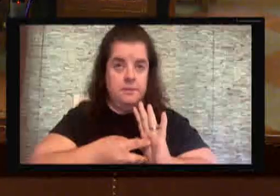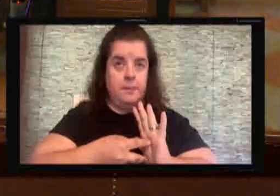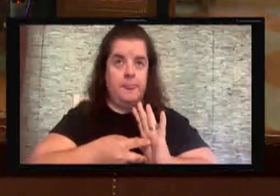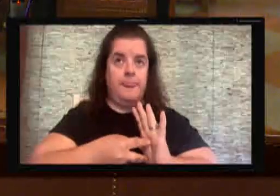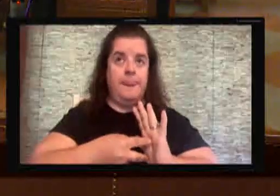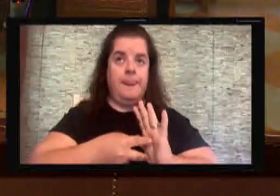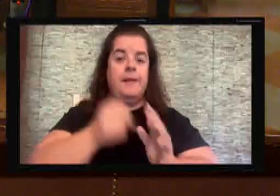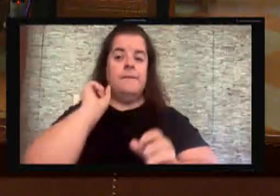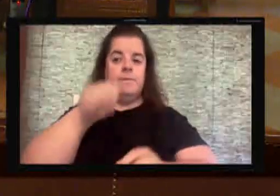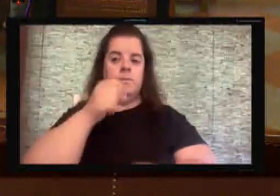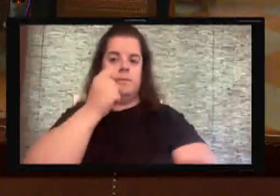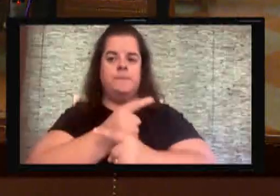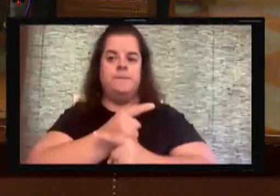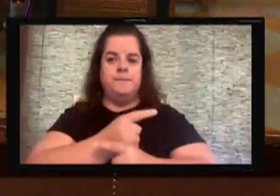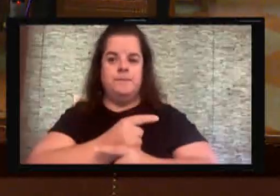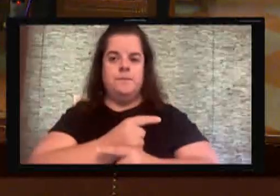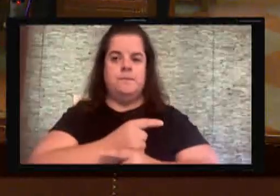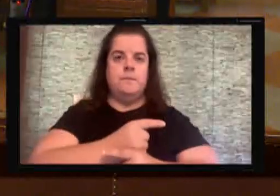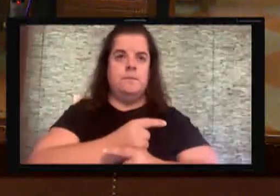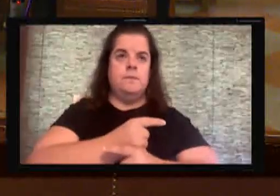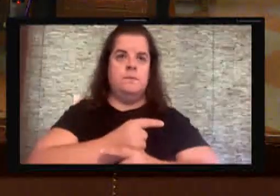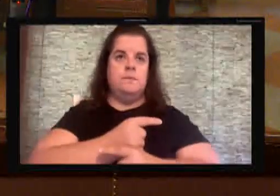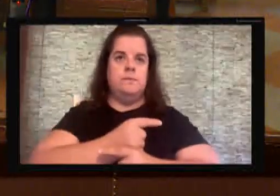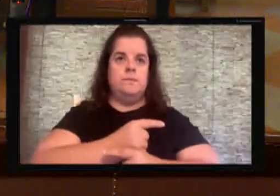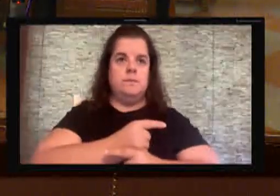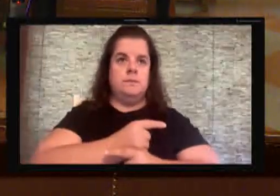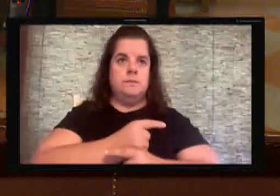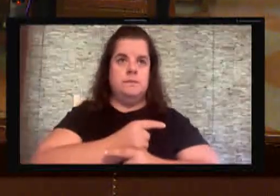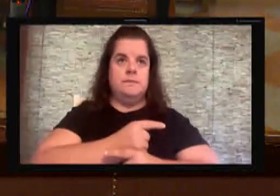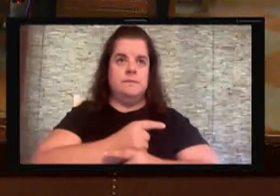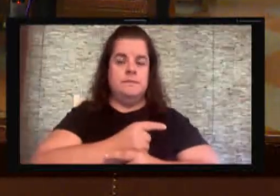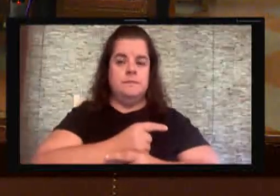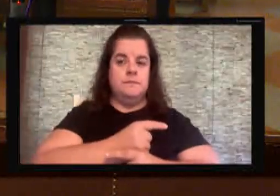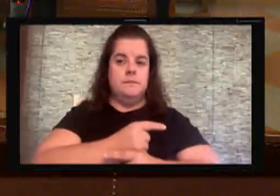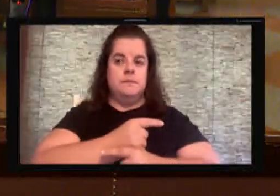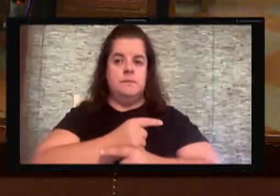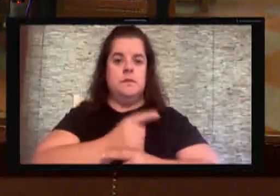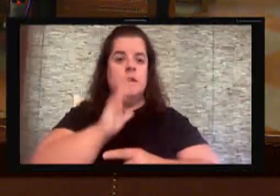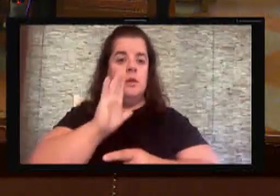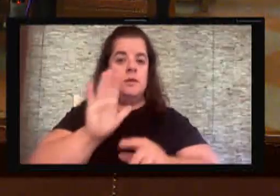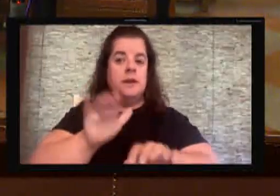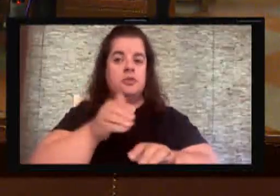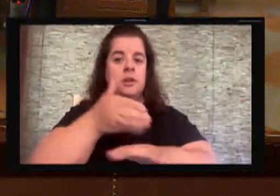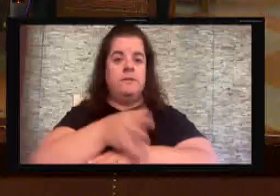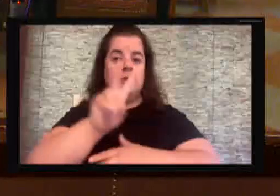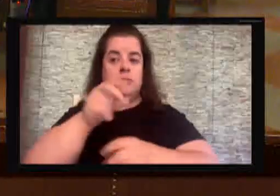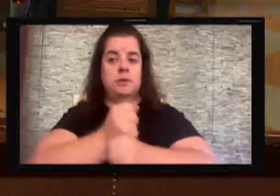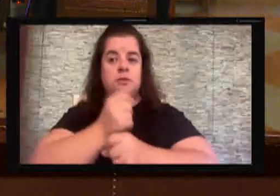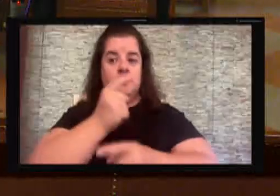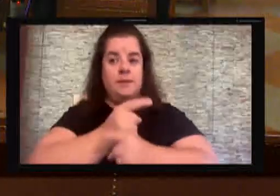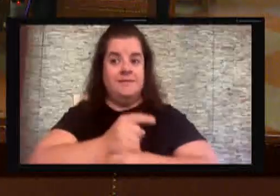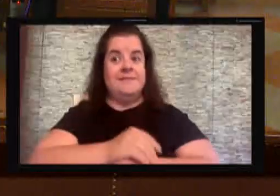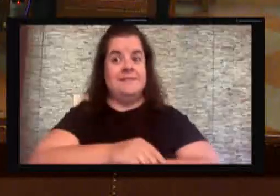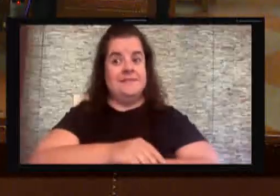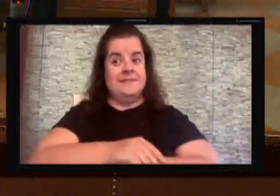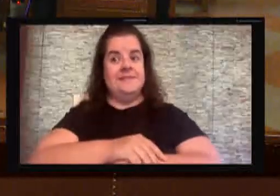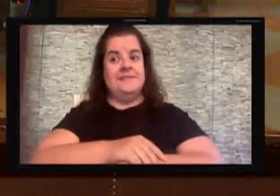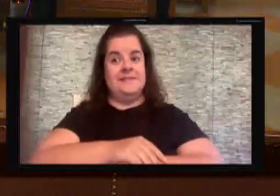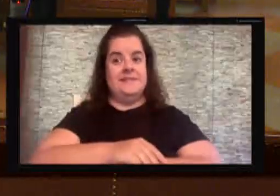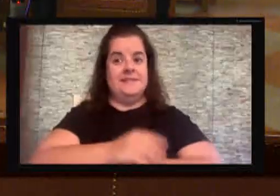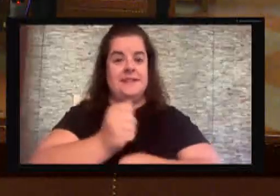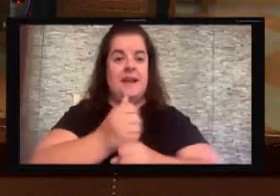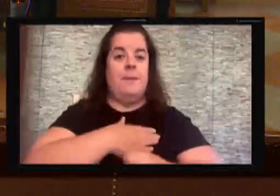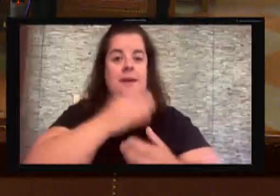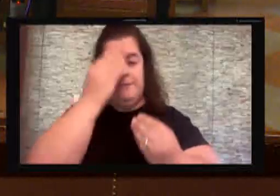Correct. Okay. Sunnyland Avenue. I got those actions we take after 2 years, right? I got my information from